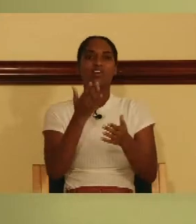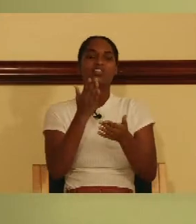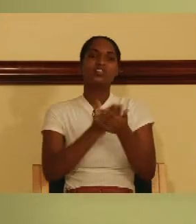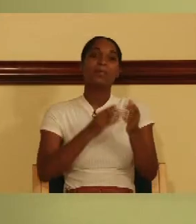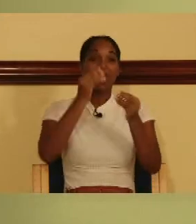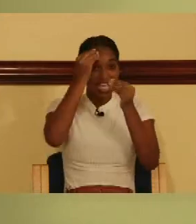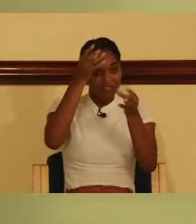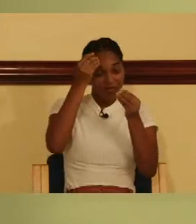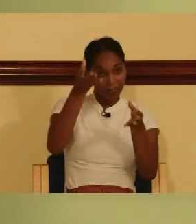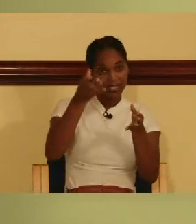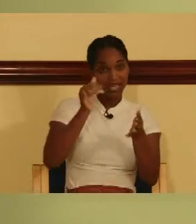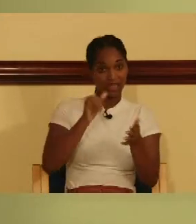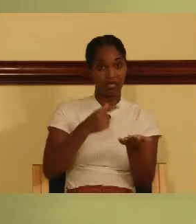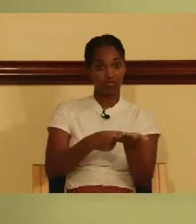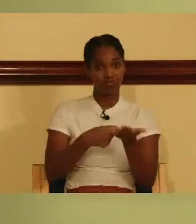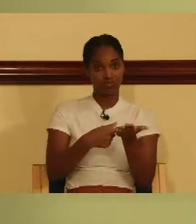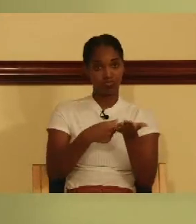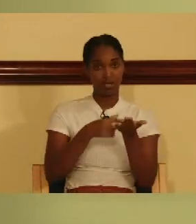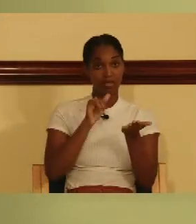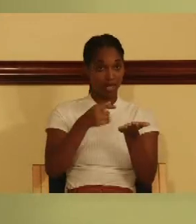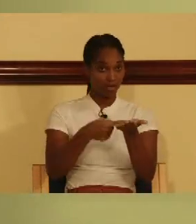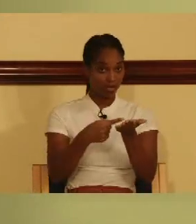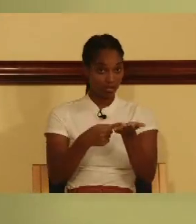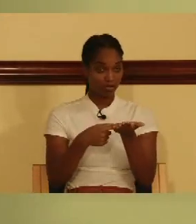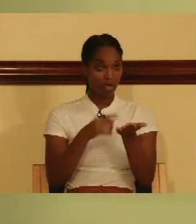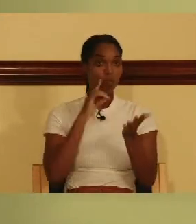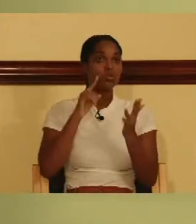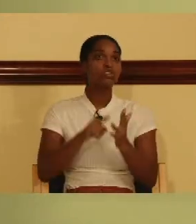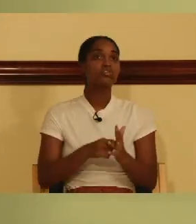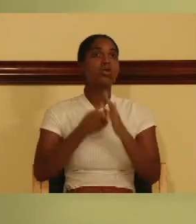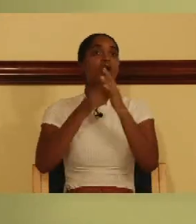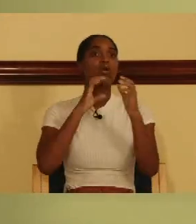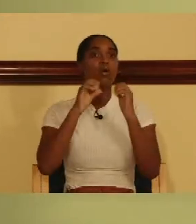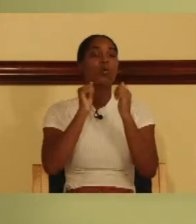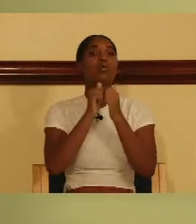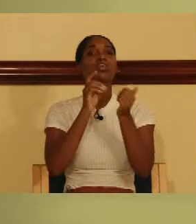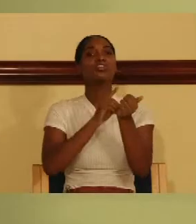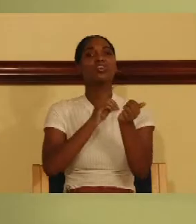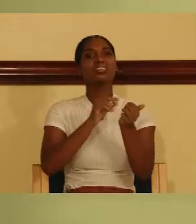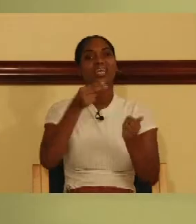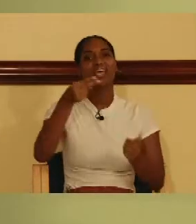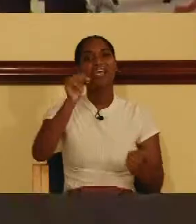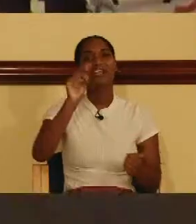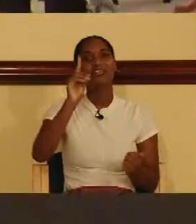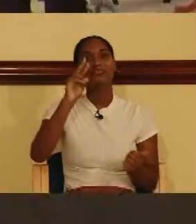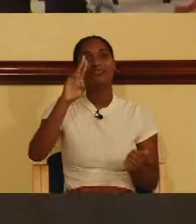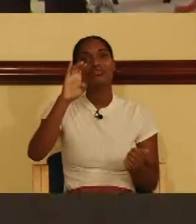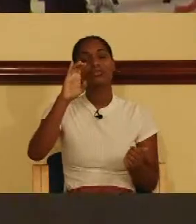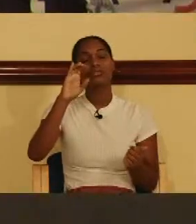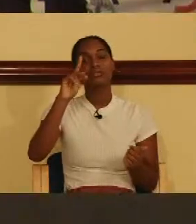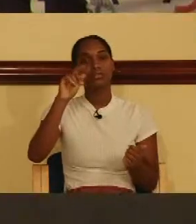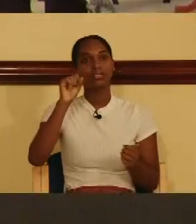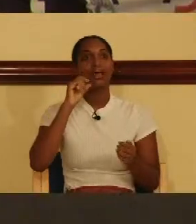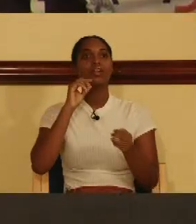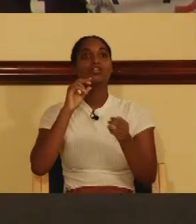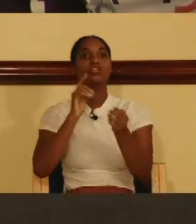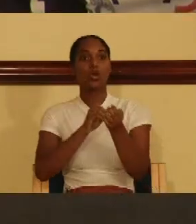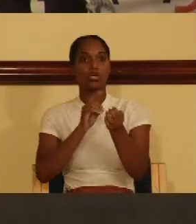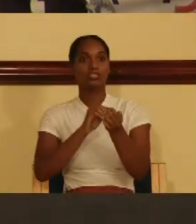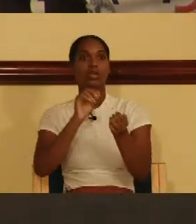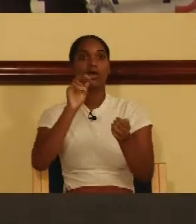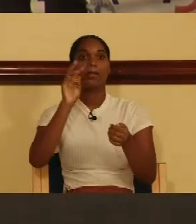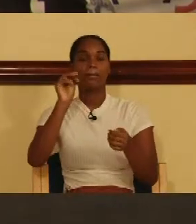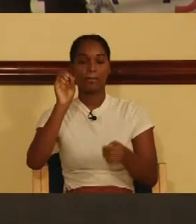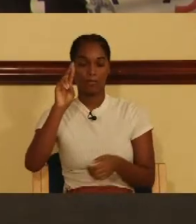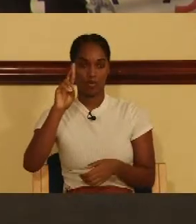in that discussion, I'll start the conversation off with Dr. Hendricks and Dr. Anderson Morgan. But before we get to